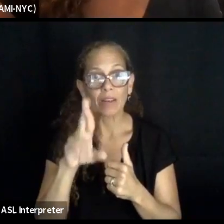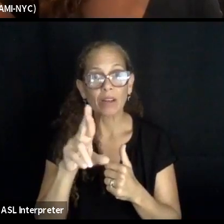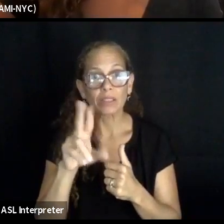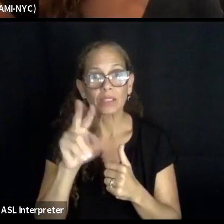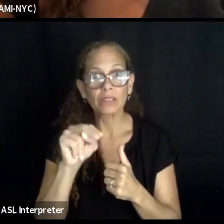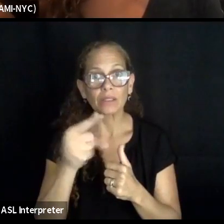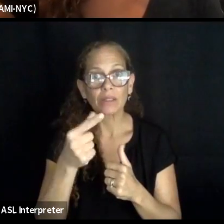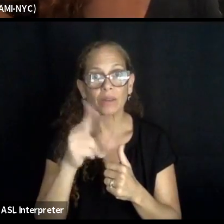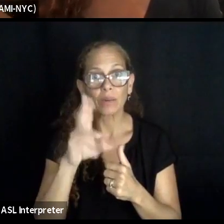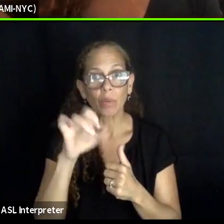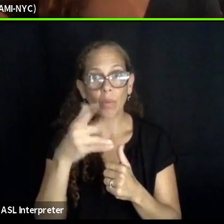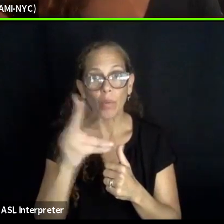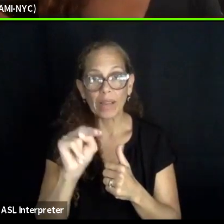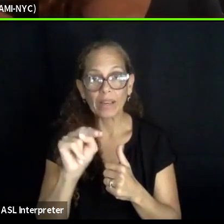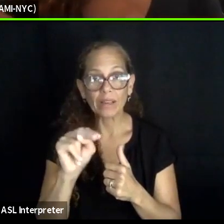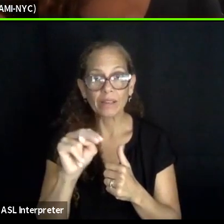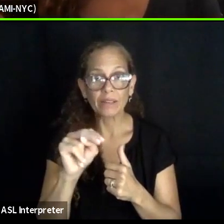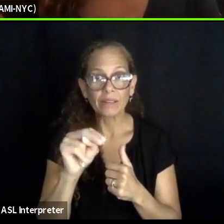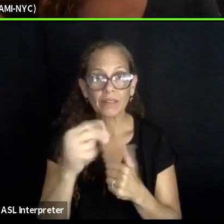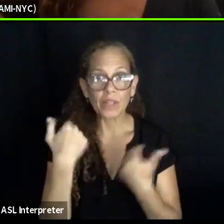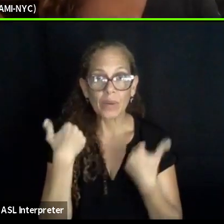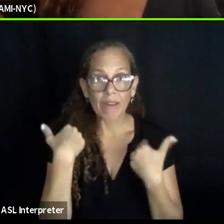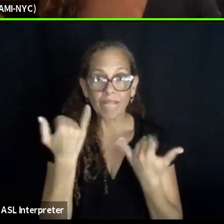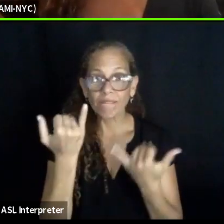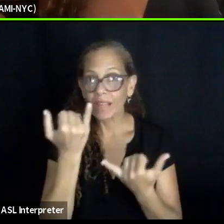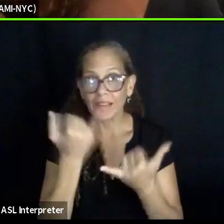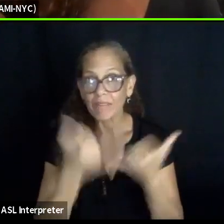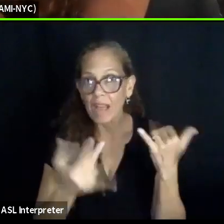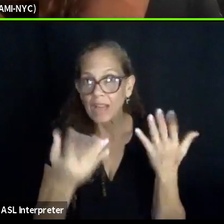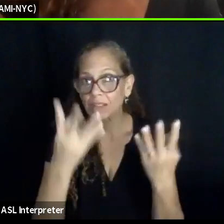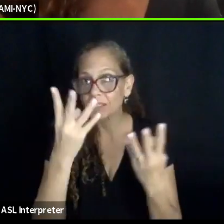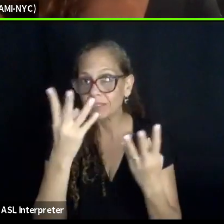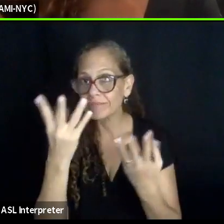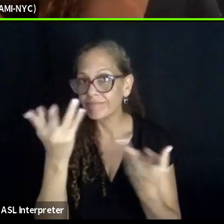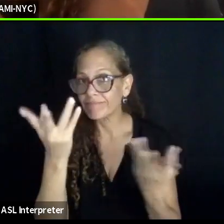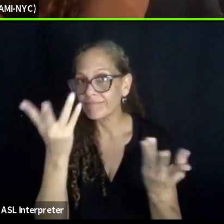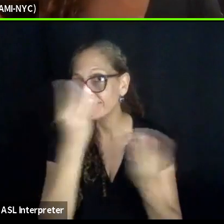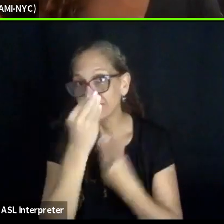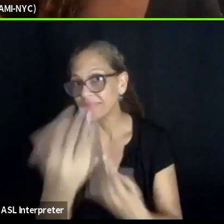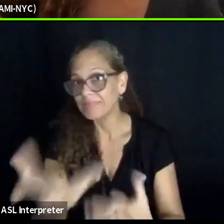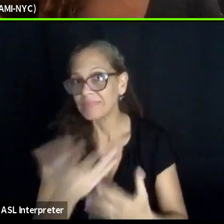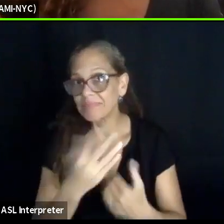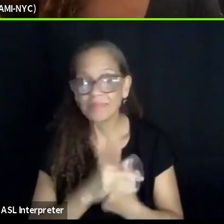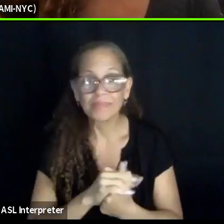any final thoughts or words that you would like to share?